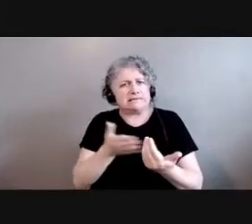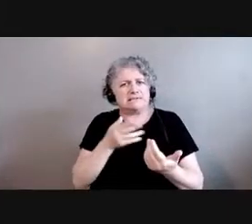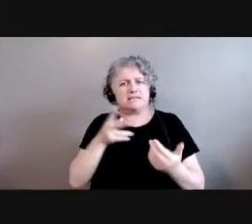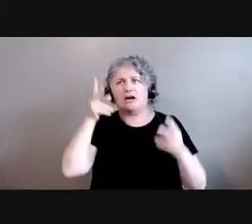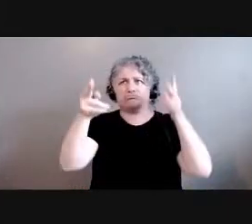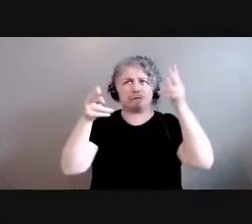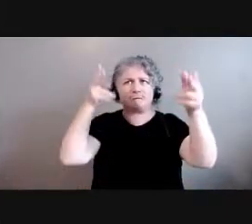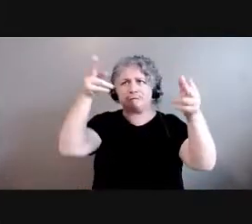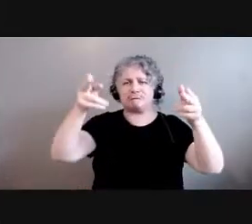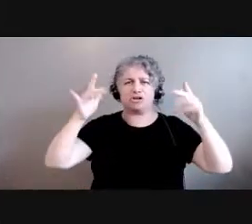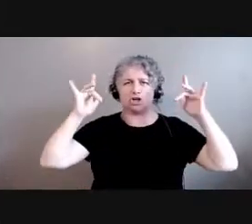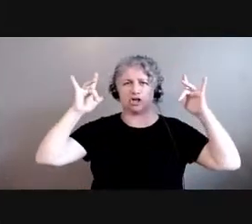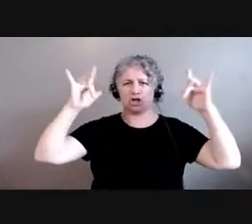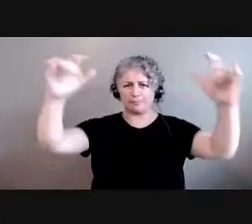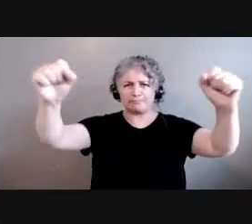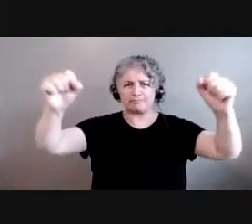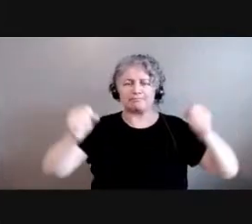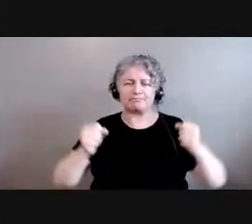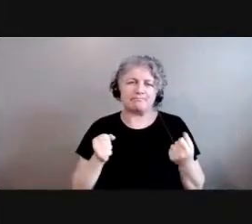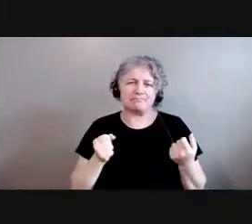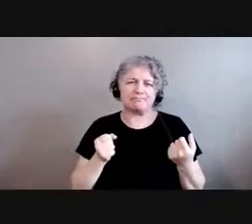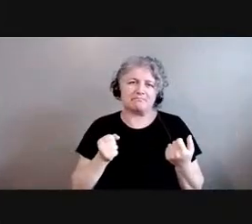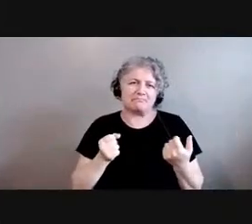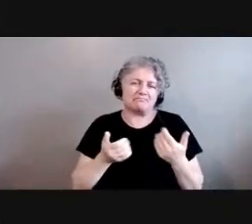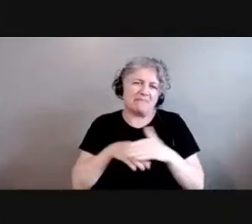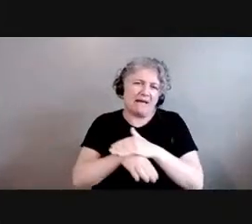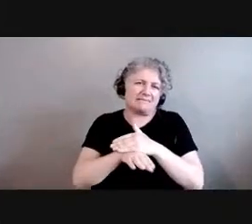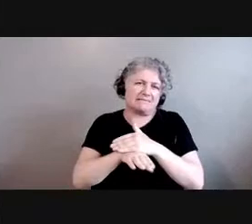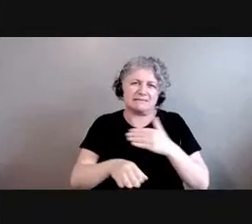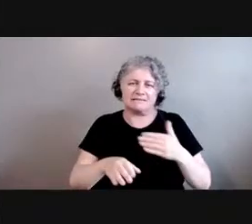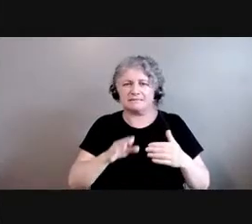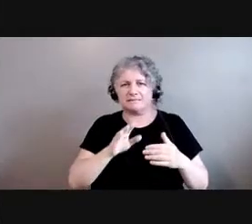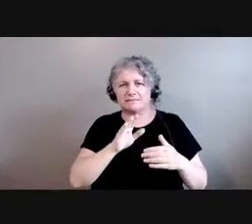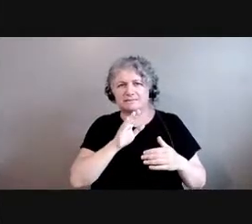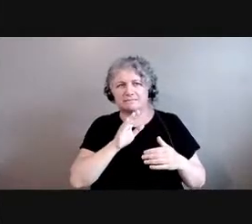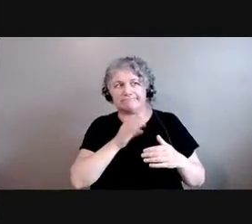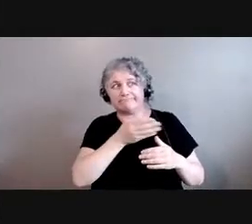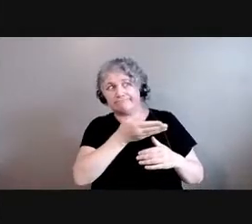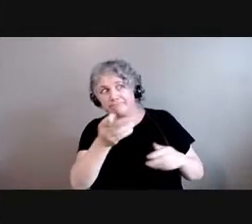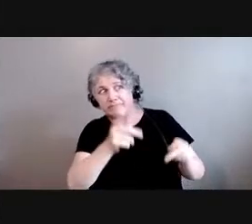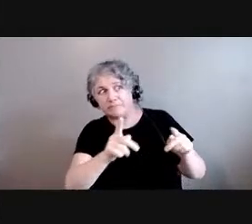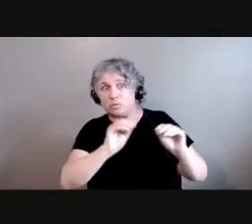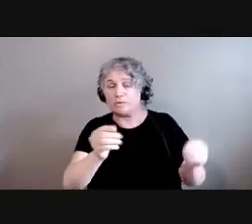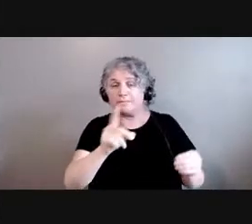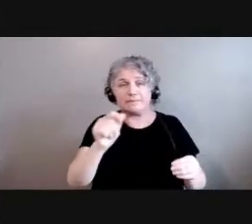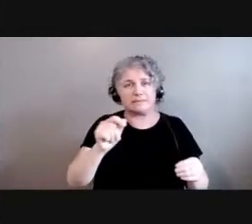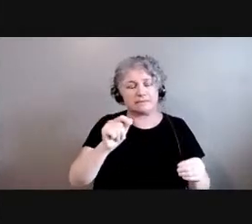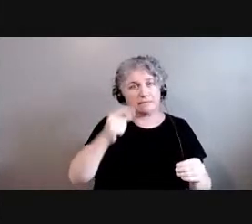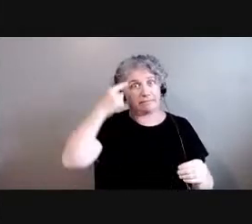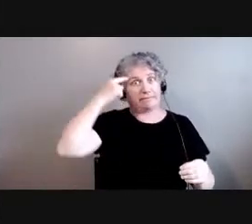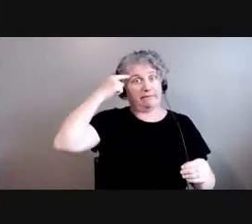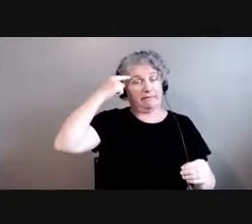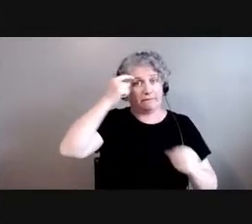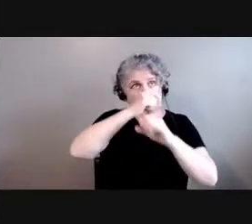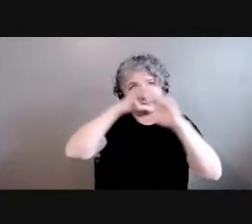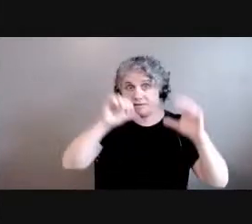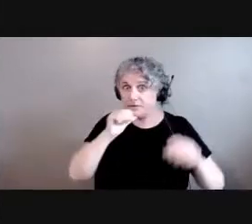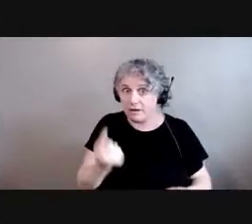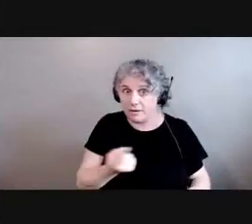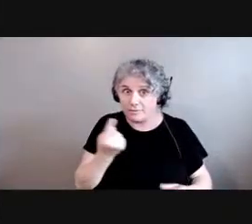is a component of accessibility that might not always be considered or defined that way. So thank you, Heather, for highlighting that for